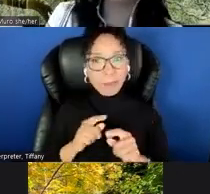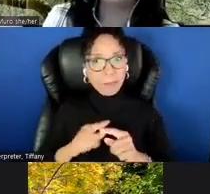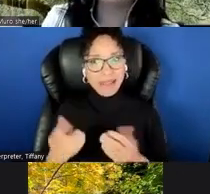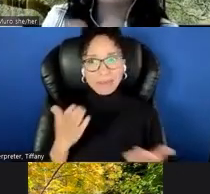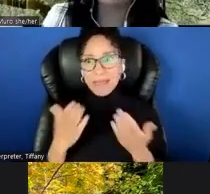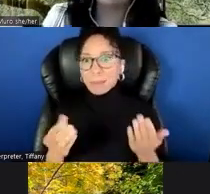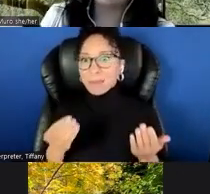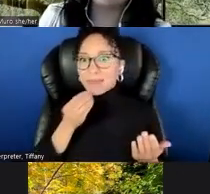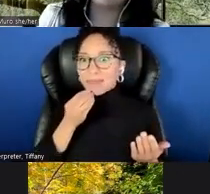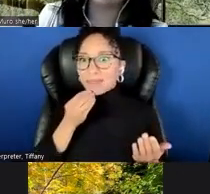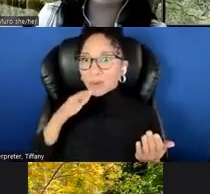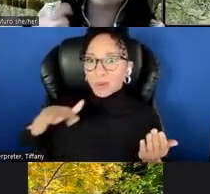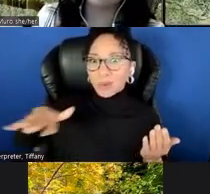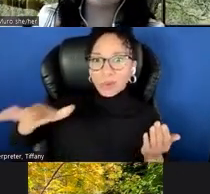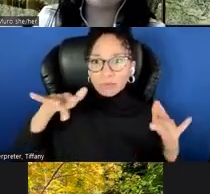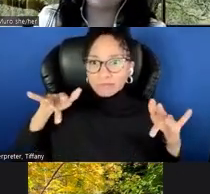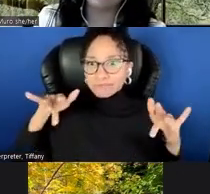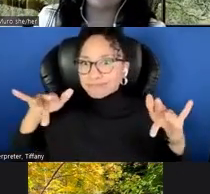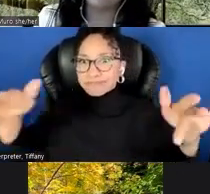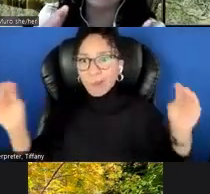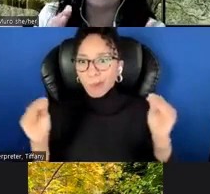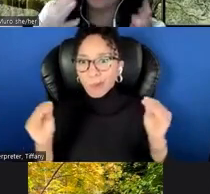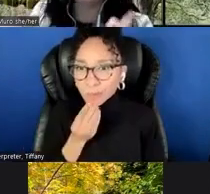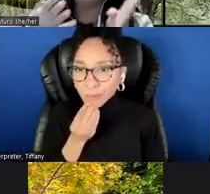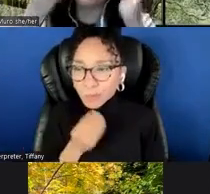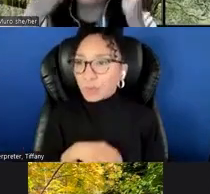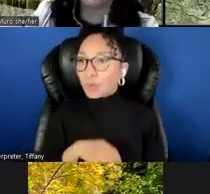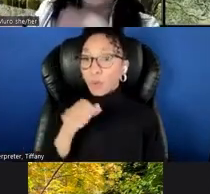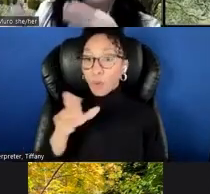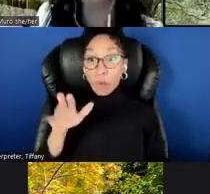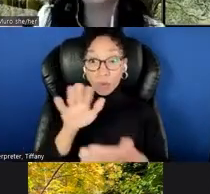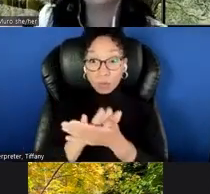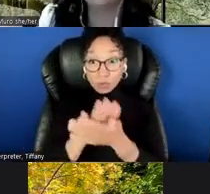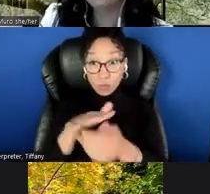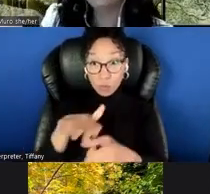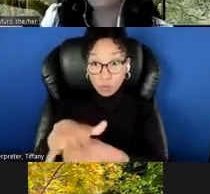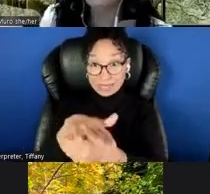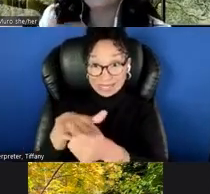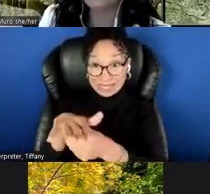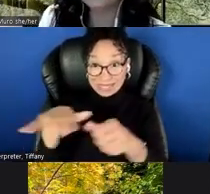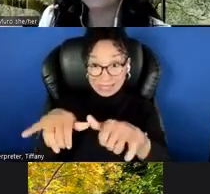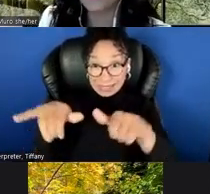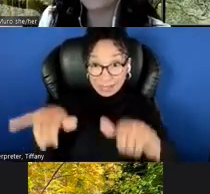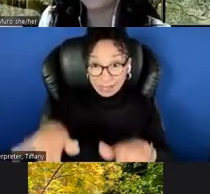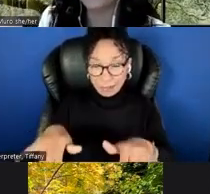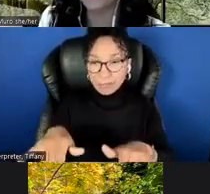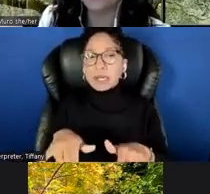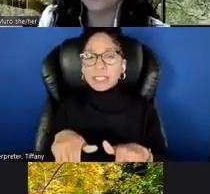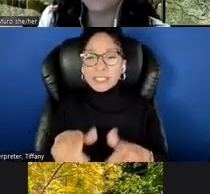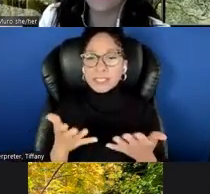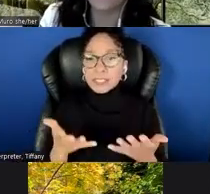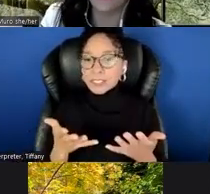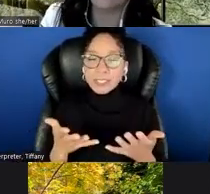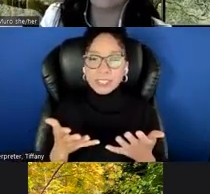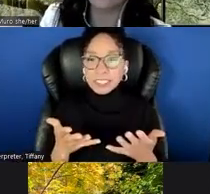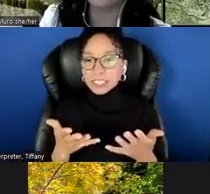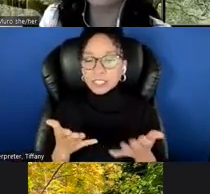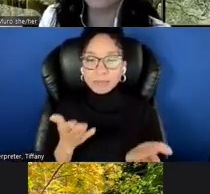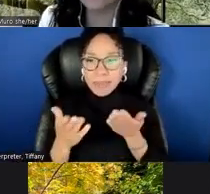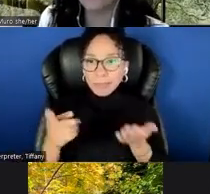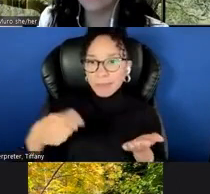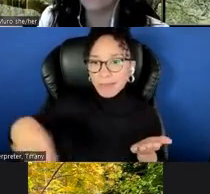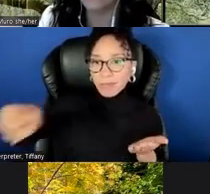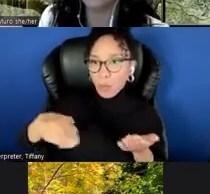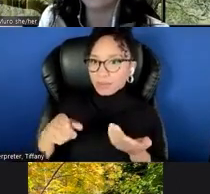likely. The schools that their children may be, being segued into might be communities that have